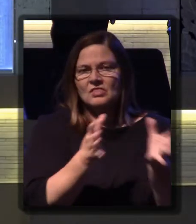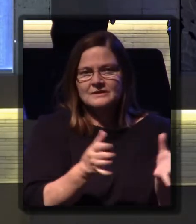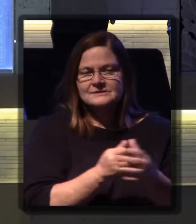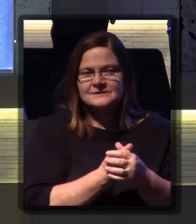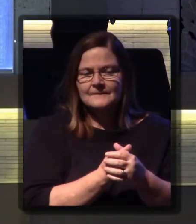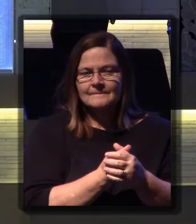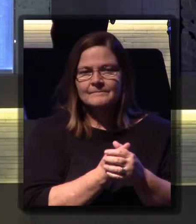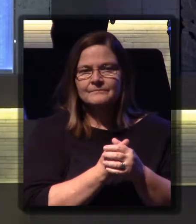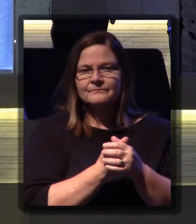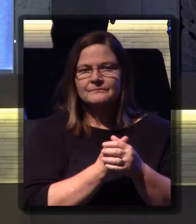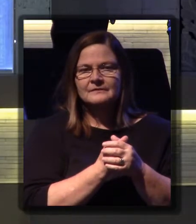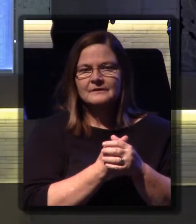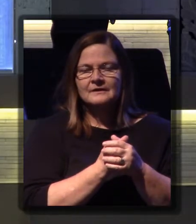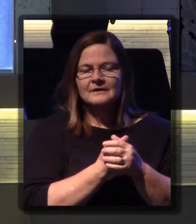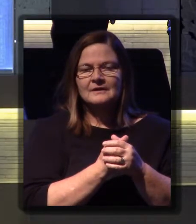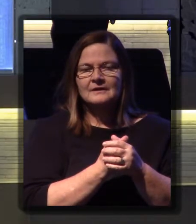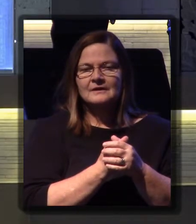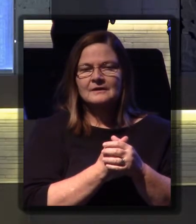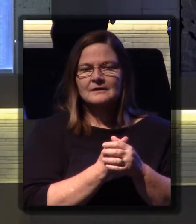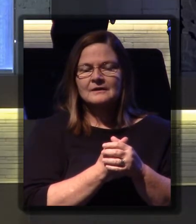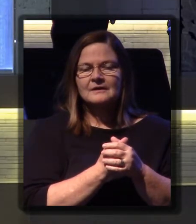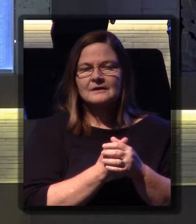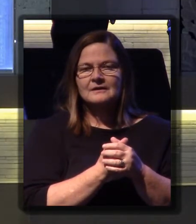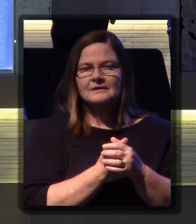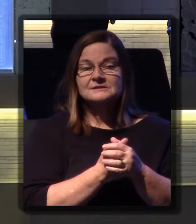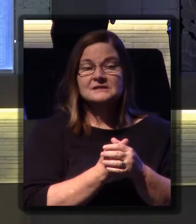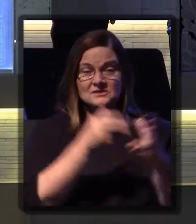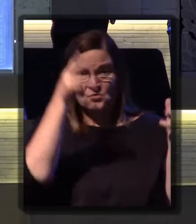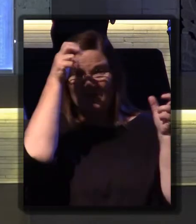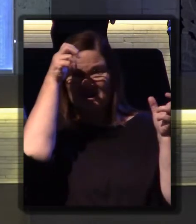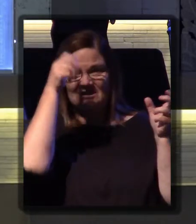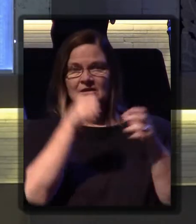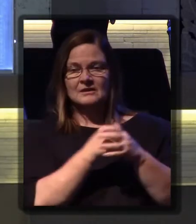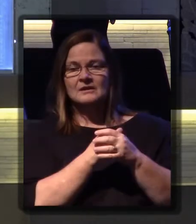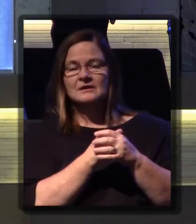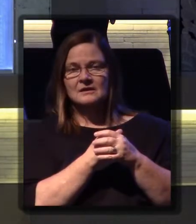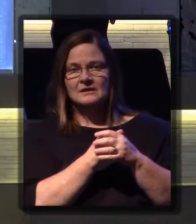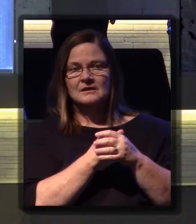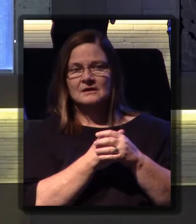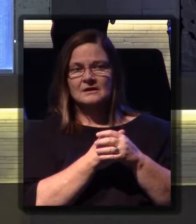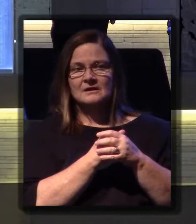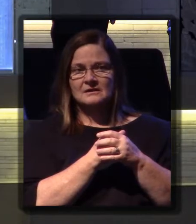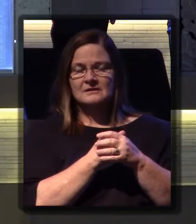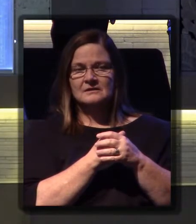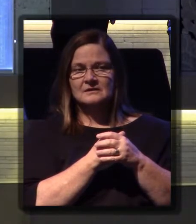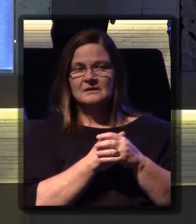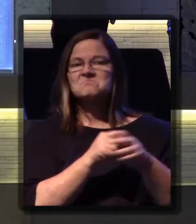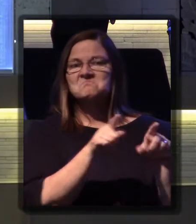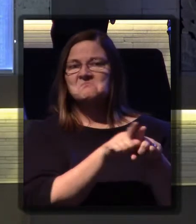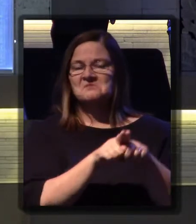that aren't good for consumption. They're not going to do any good for you, and they're worthless. It says